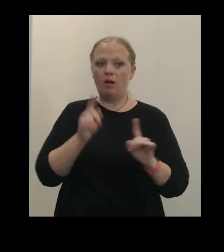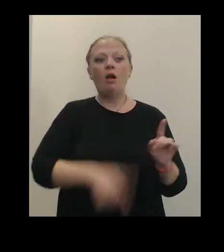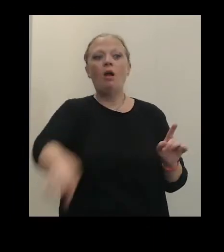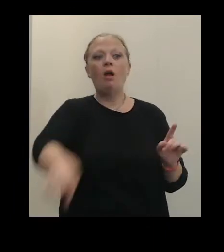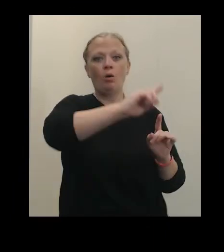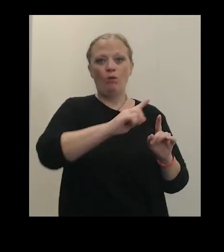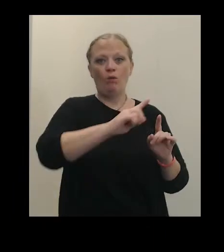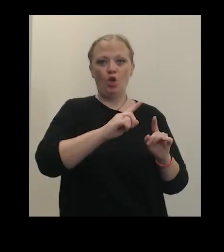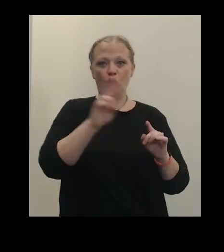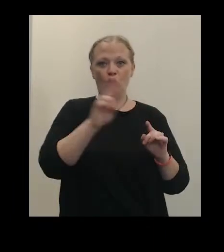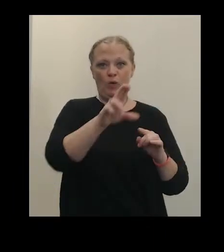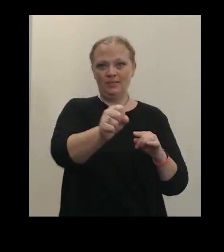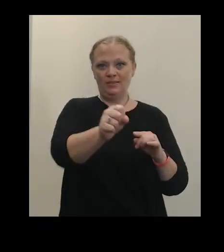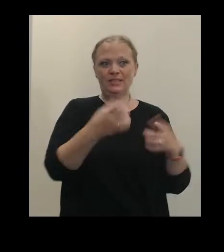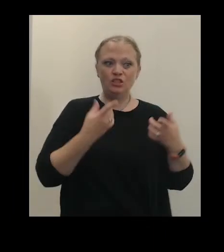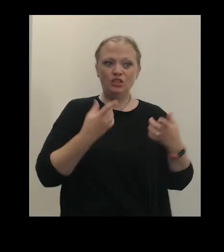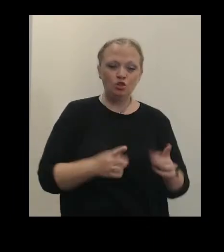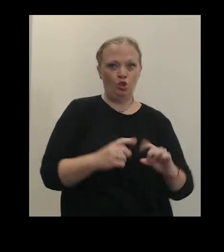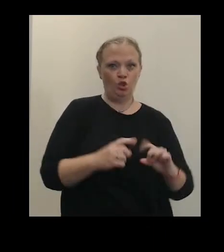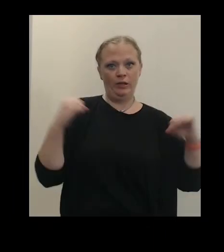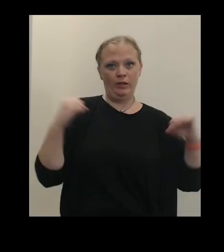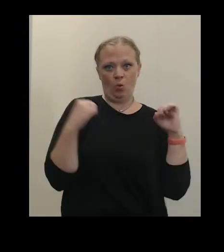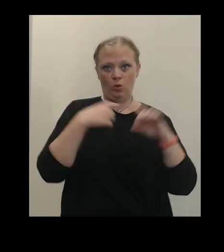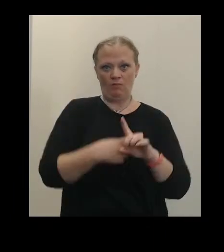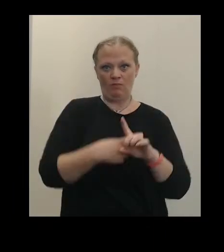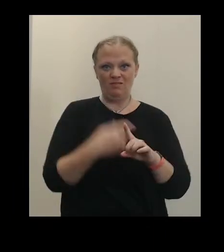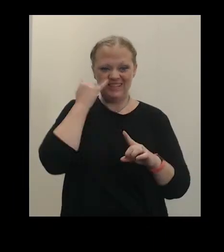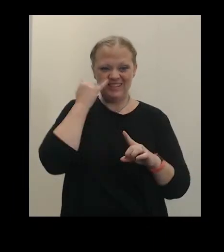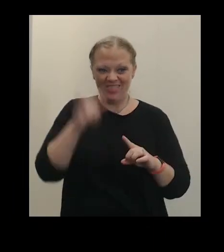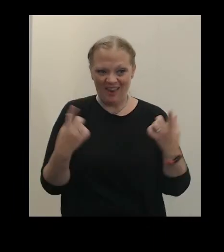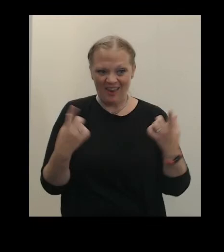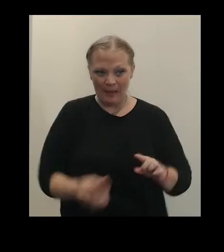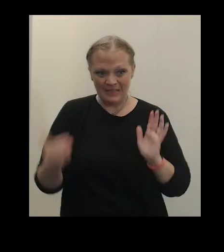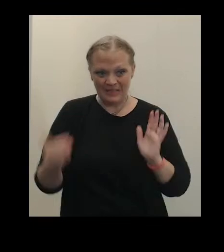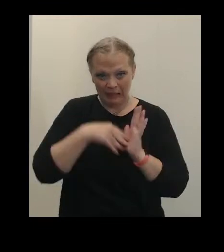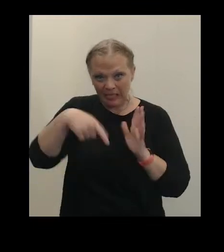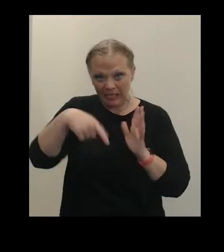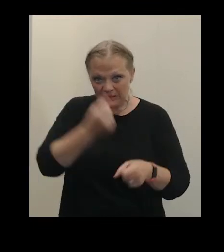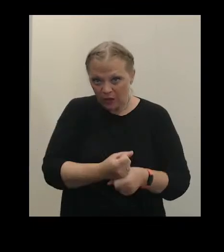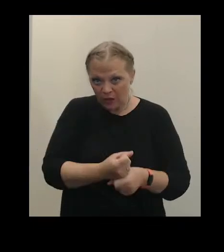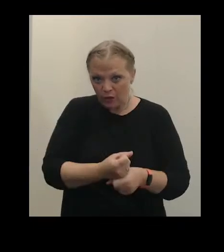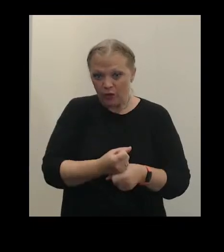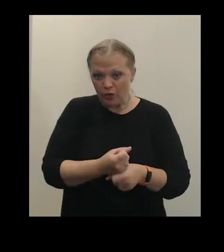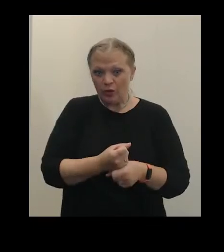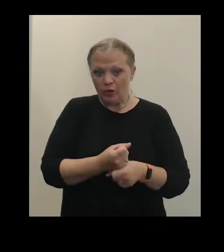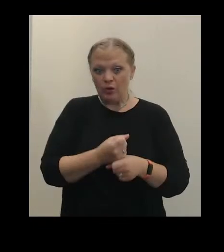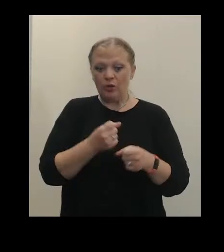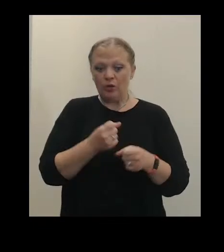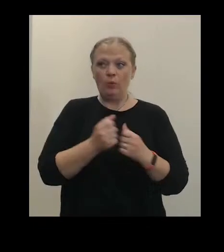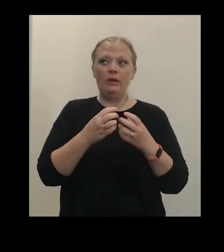months. And if that's the case again this year, and with most viral